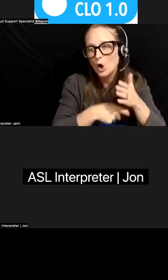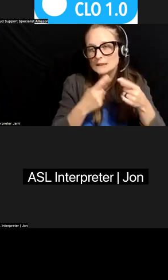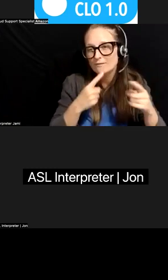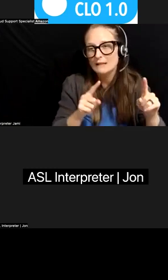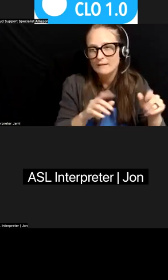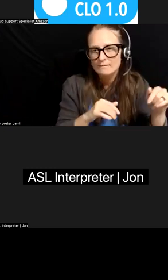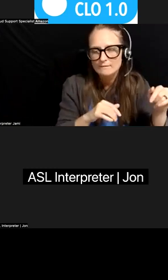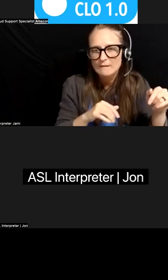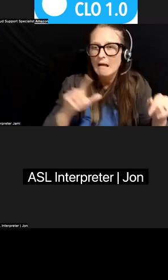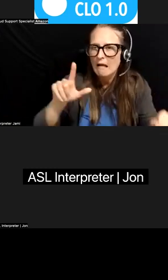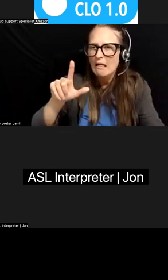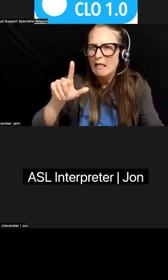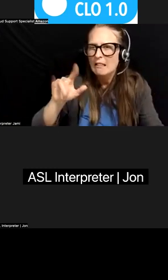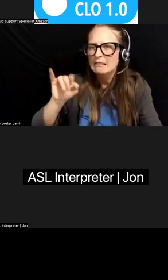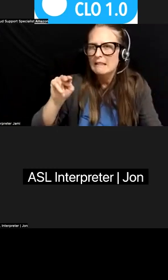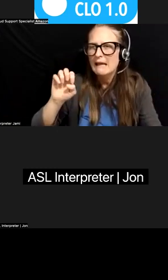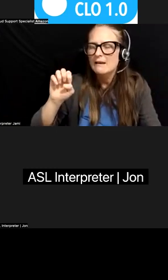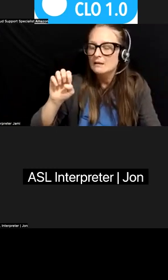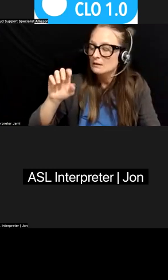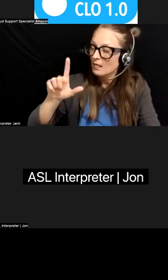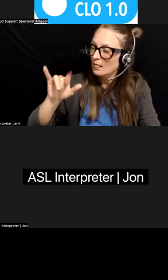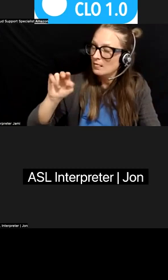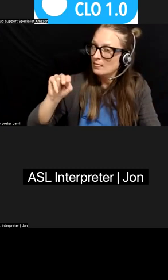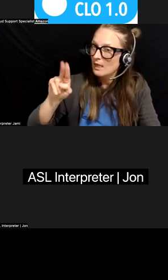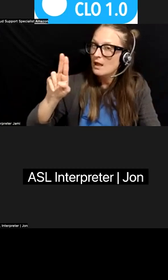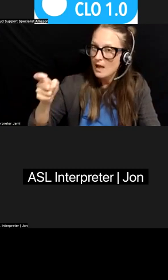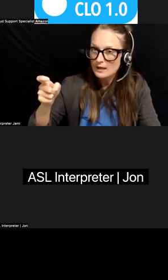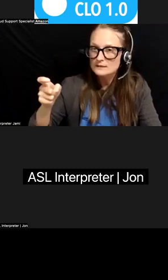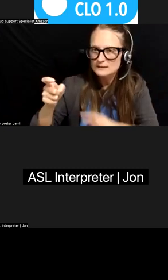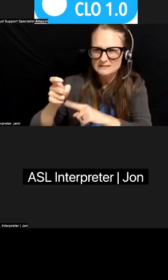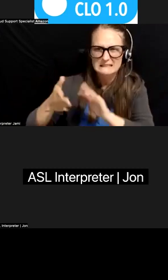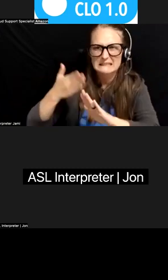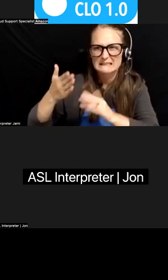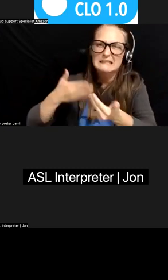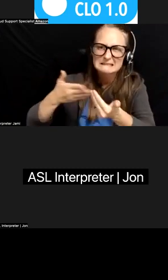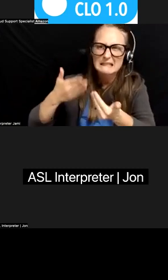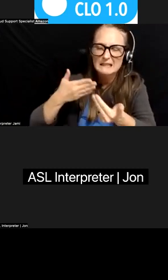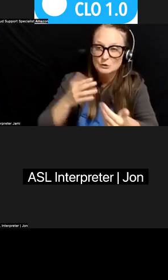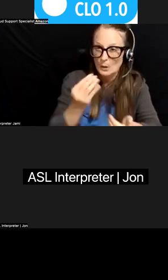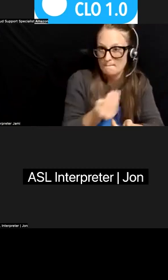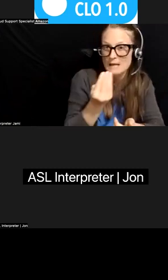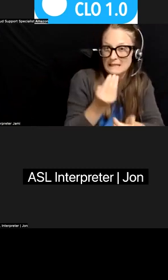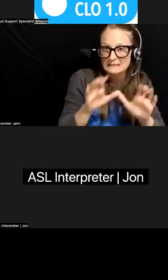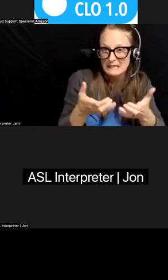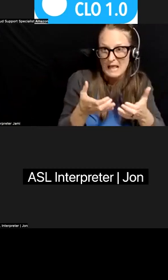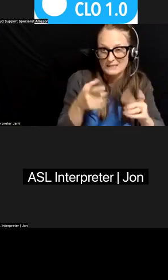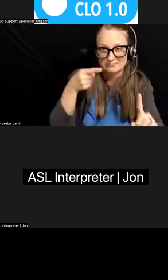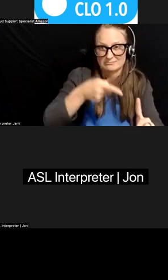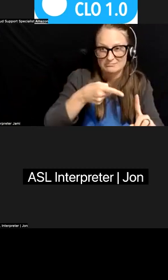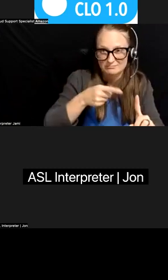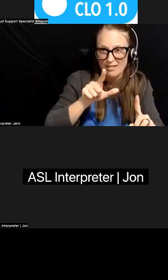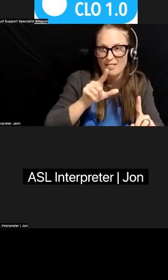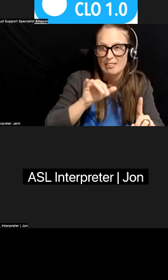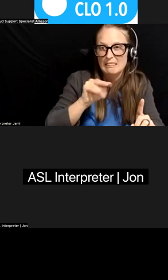Yeah, Linux is easiest. Monday's session is going to be all Linux. So stay tuned for that. And